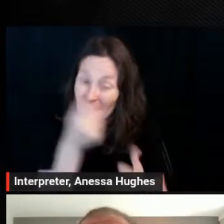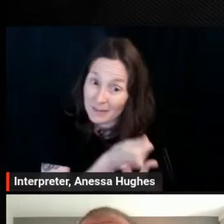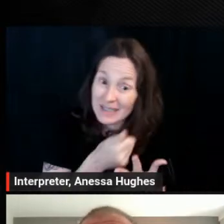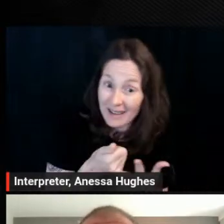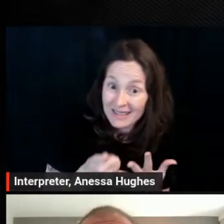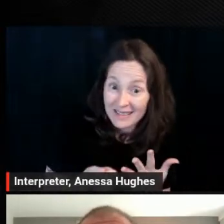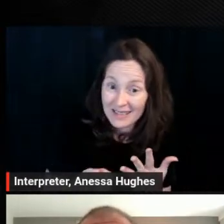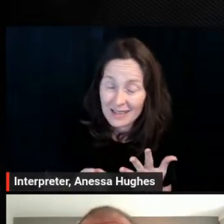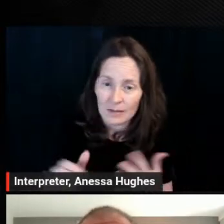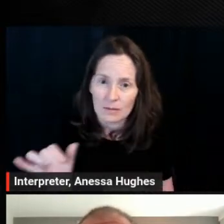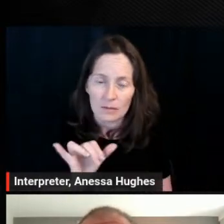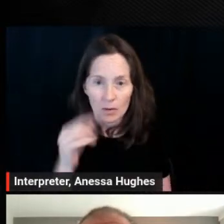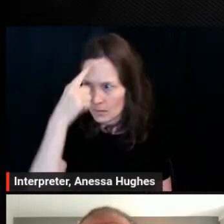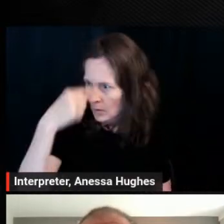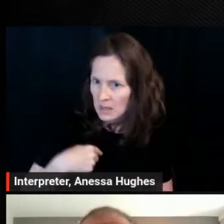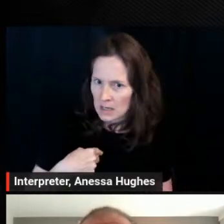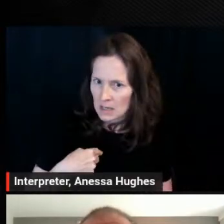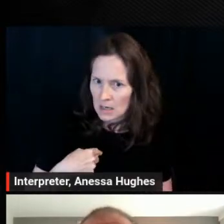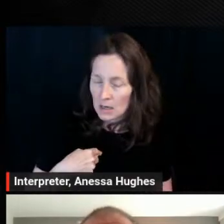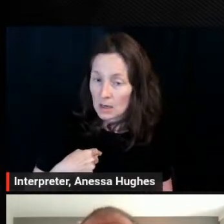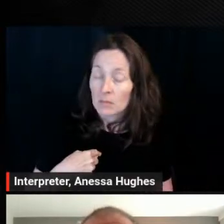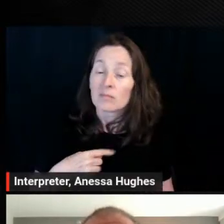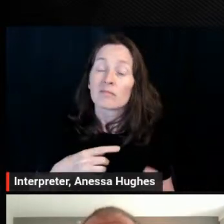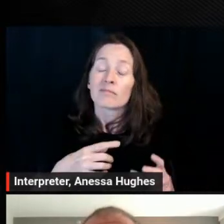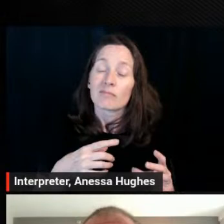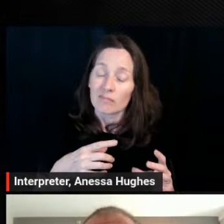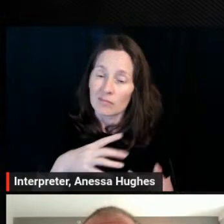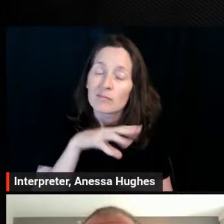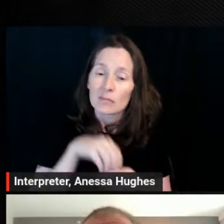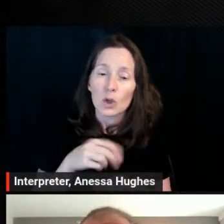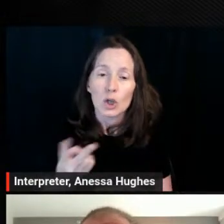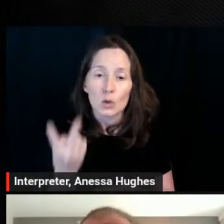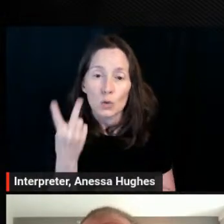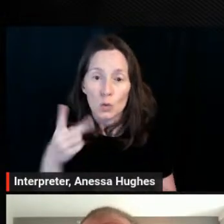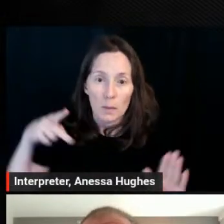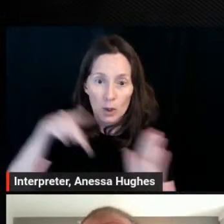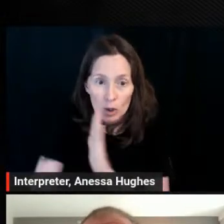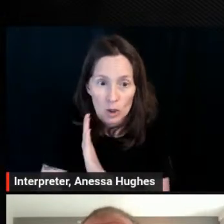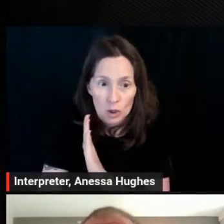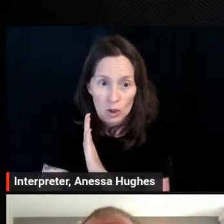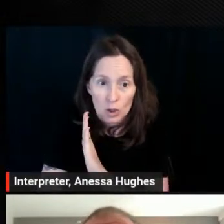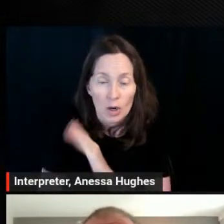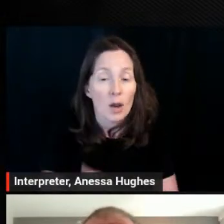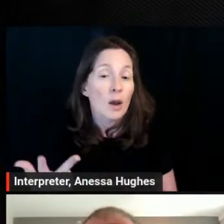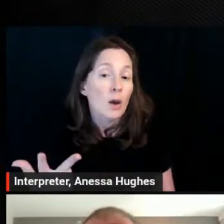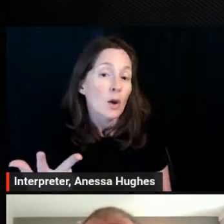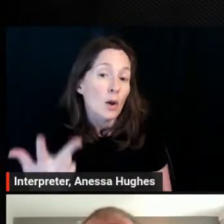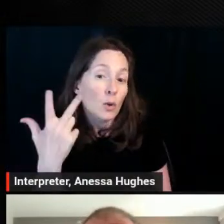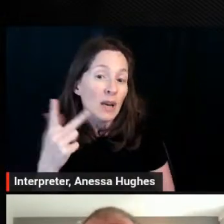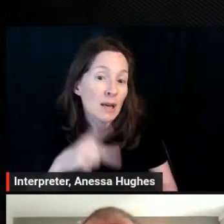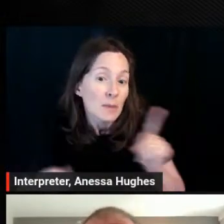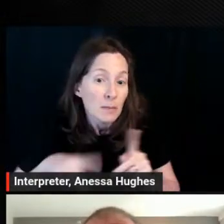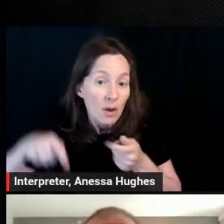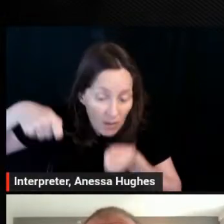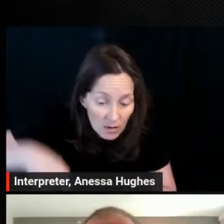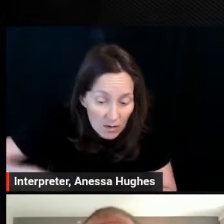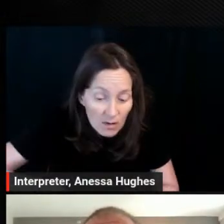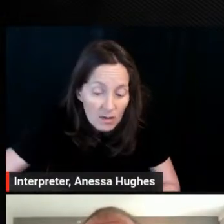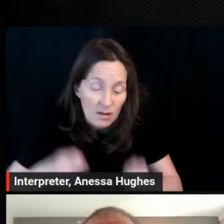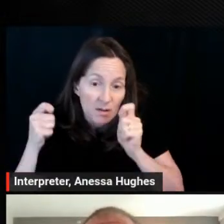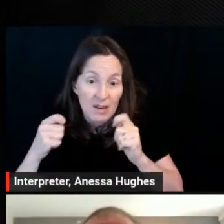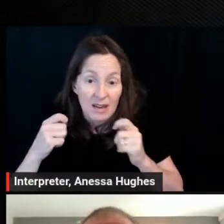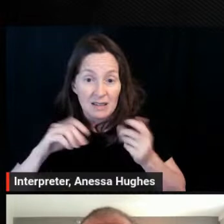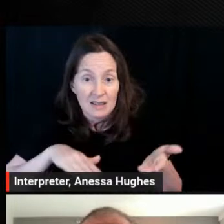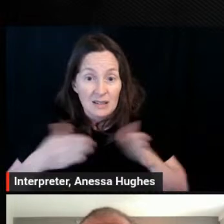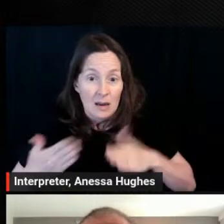It would involve 2 murders, 3 exhumations of dead bodies from the grave, an